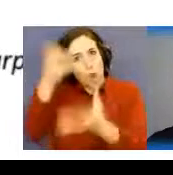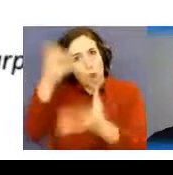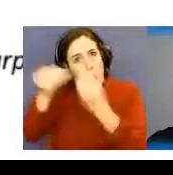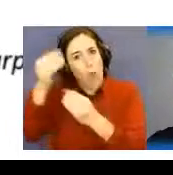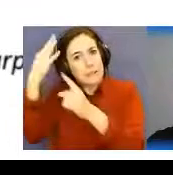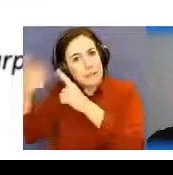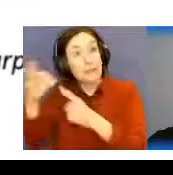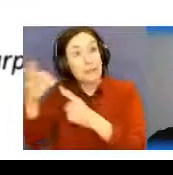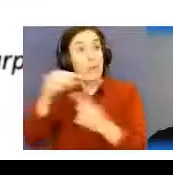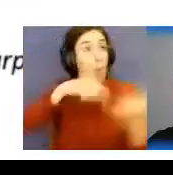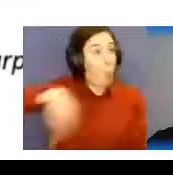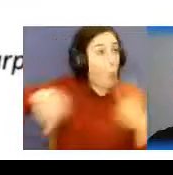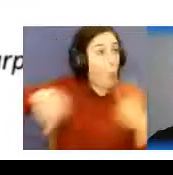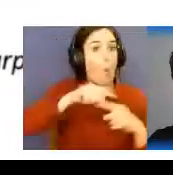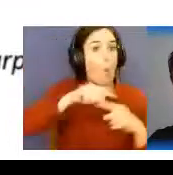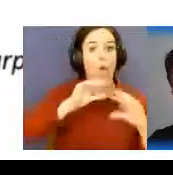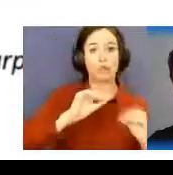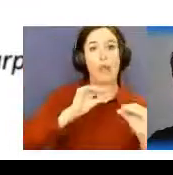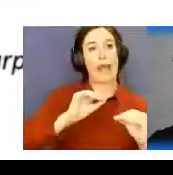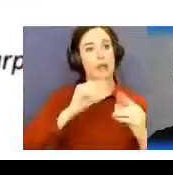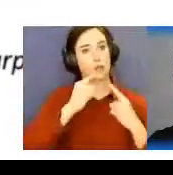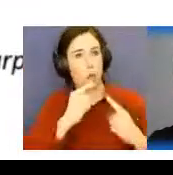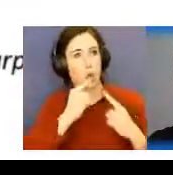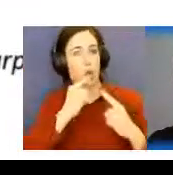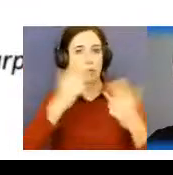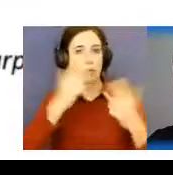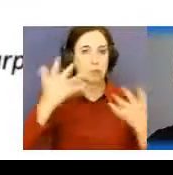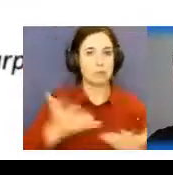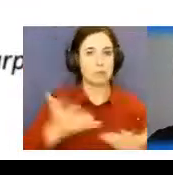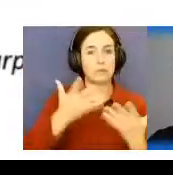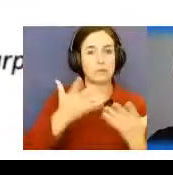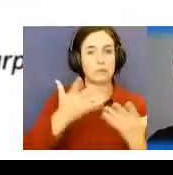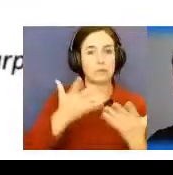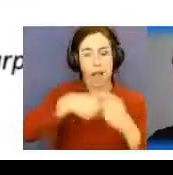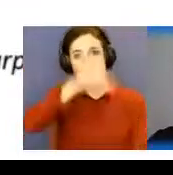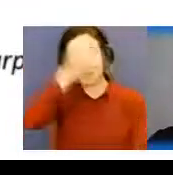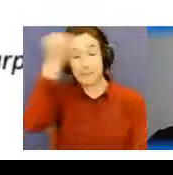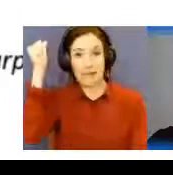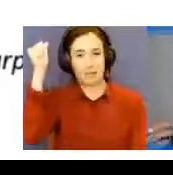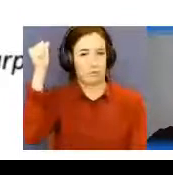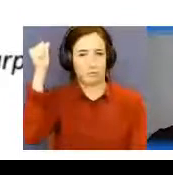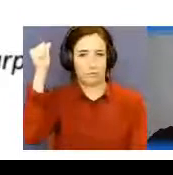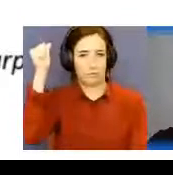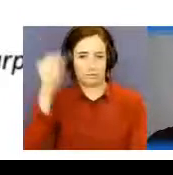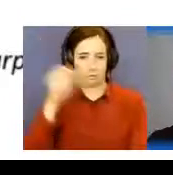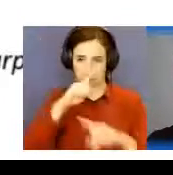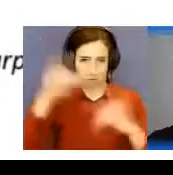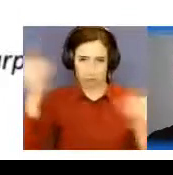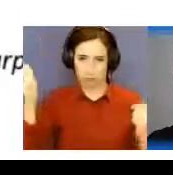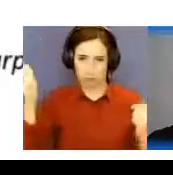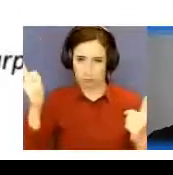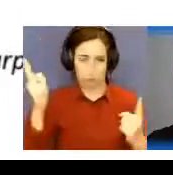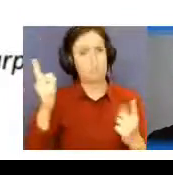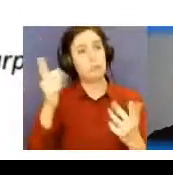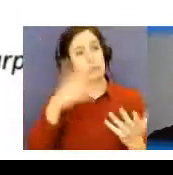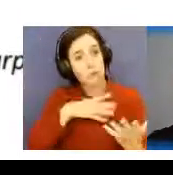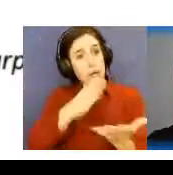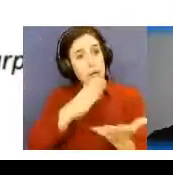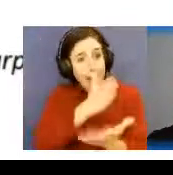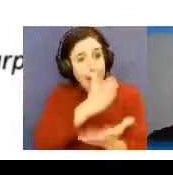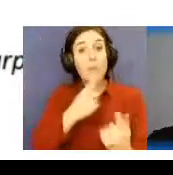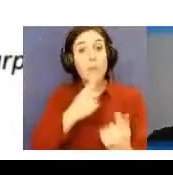specialists when it comes to long-term conditions. What we want to do is make sure that the information is there and there's the right conversation with the person in